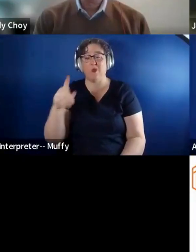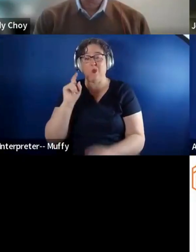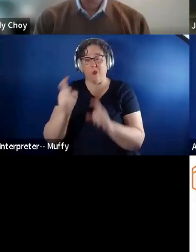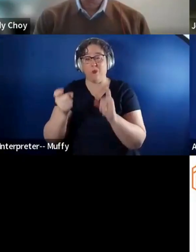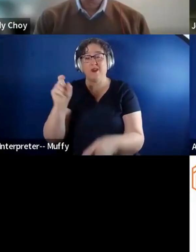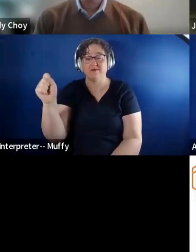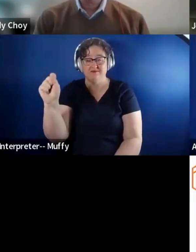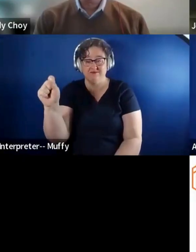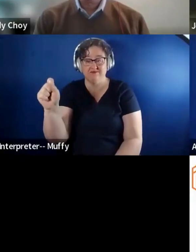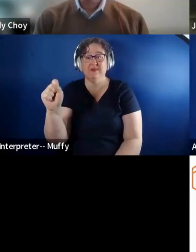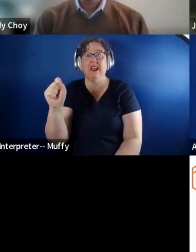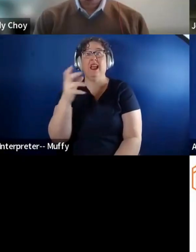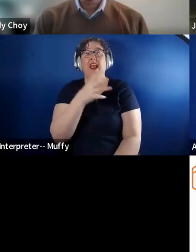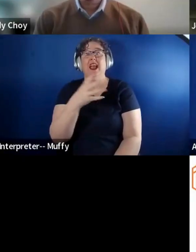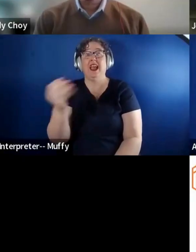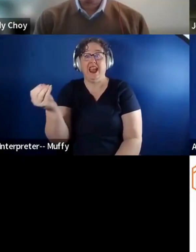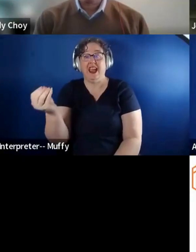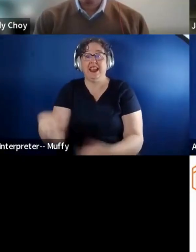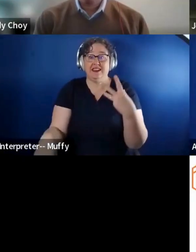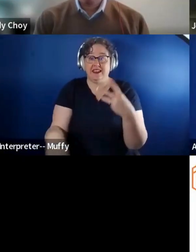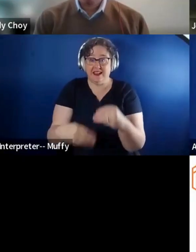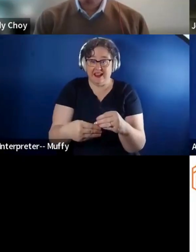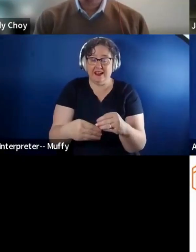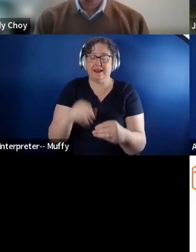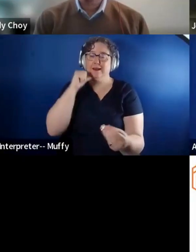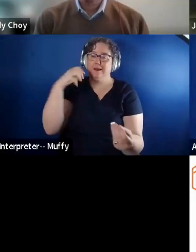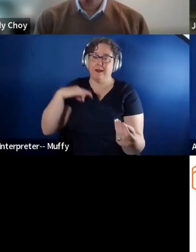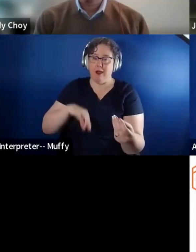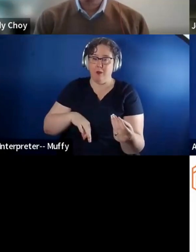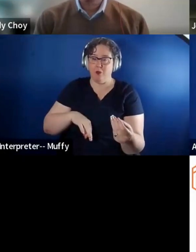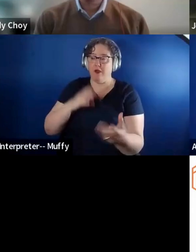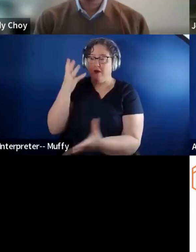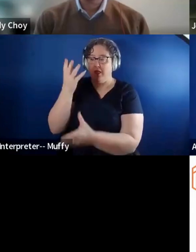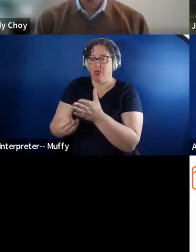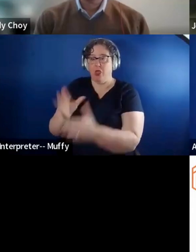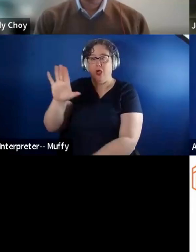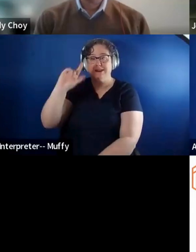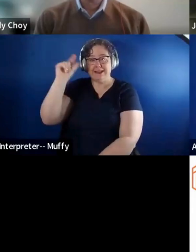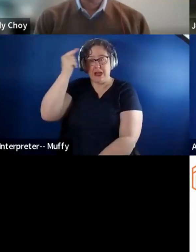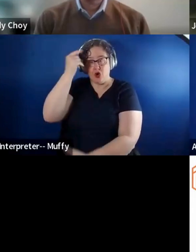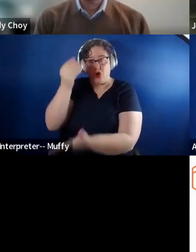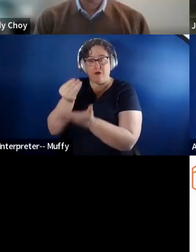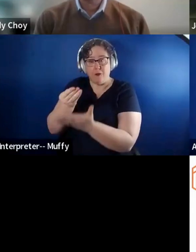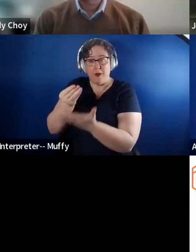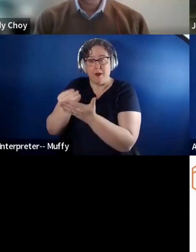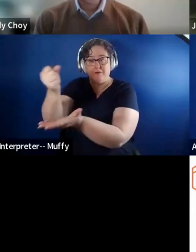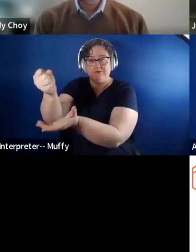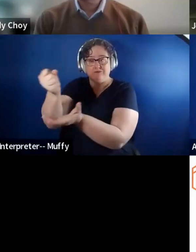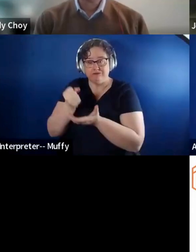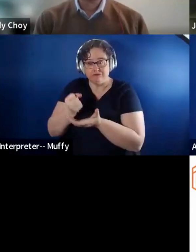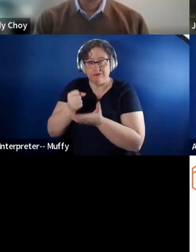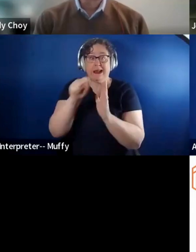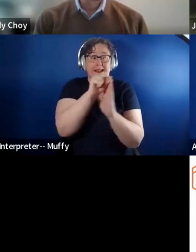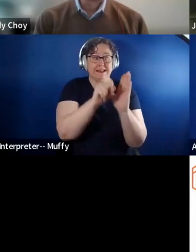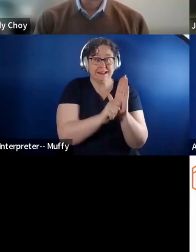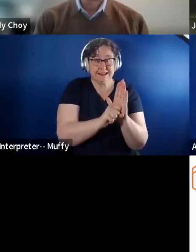That coupled with the Yeah. fact that nonprofits have lost some of their government funding, both from a state and federal